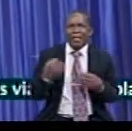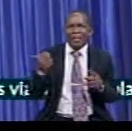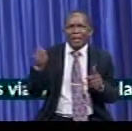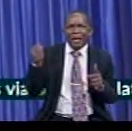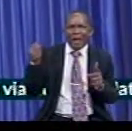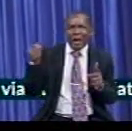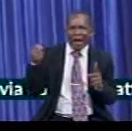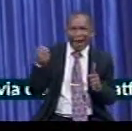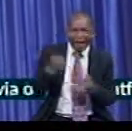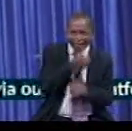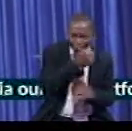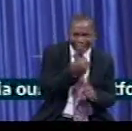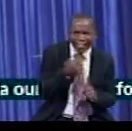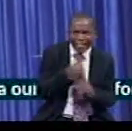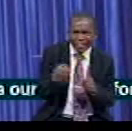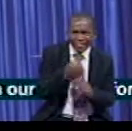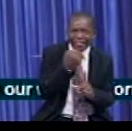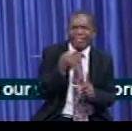in